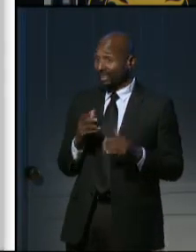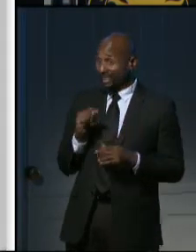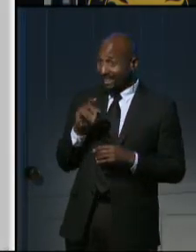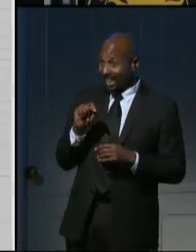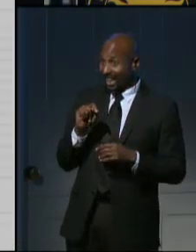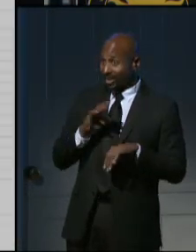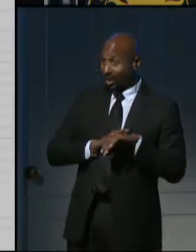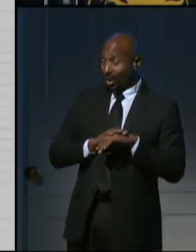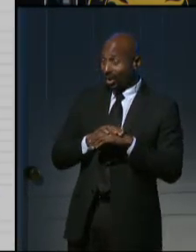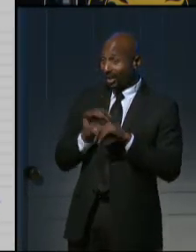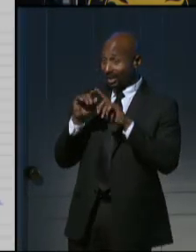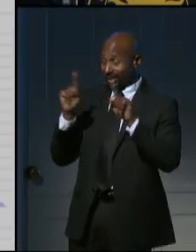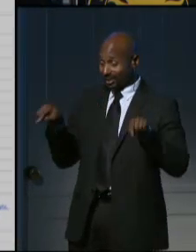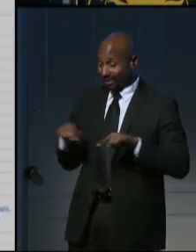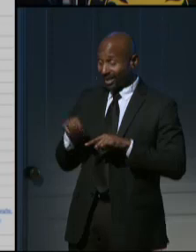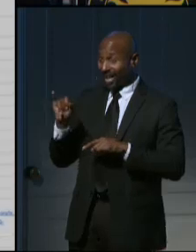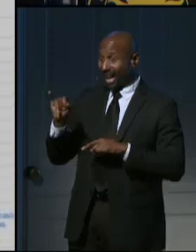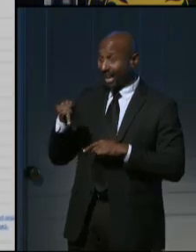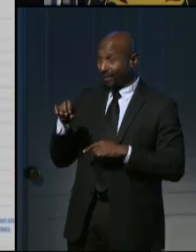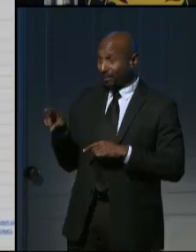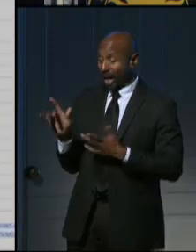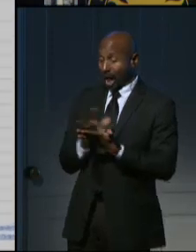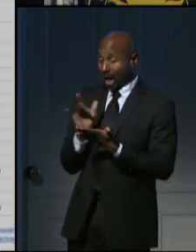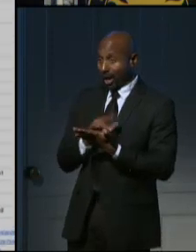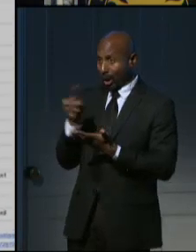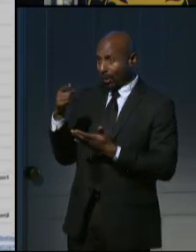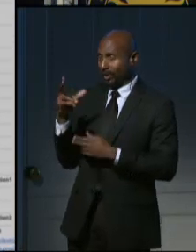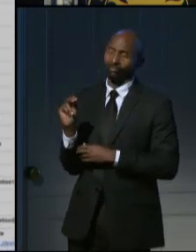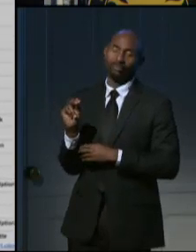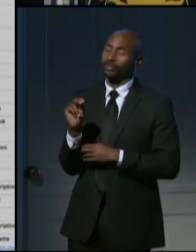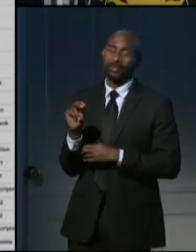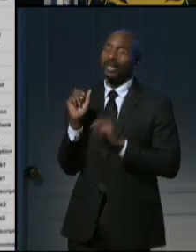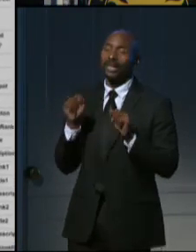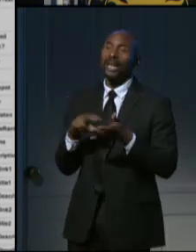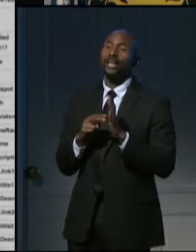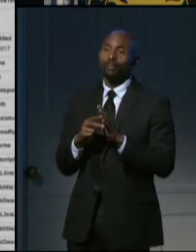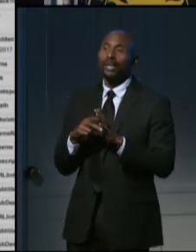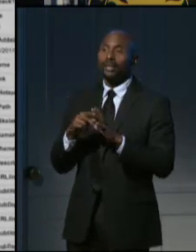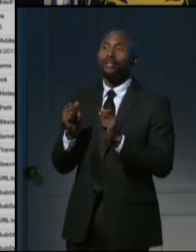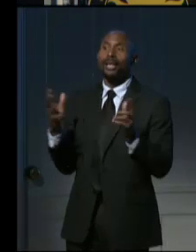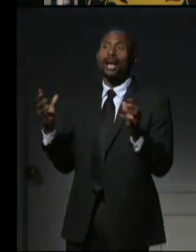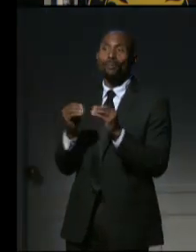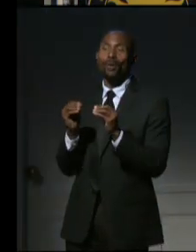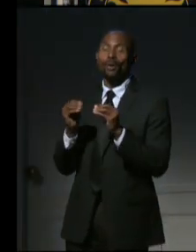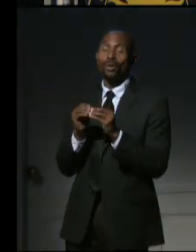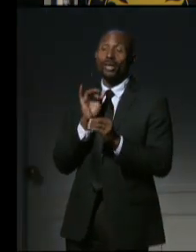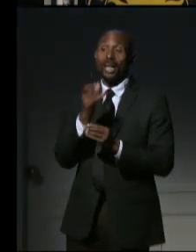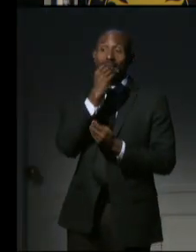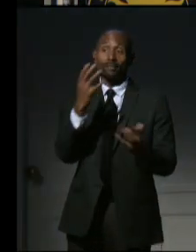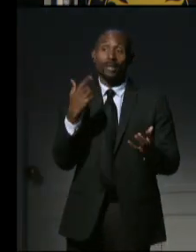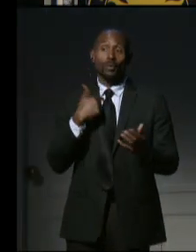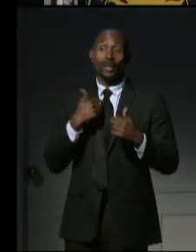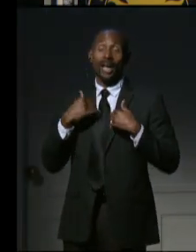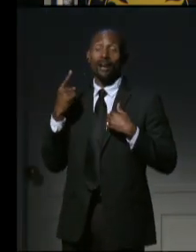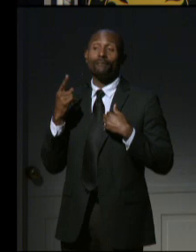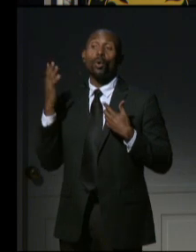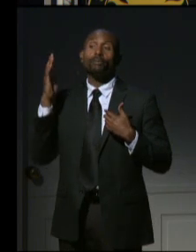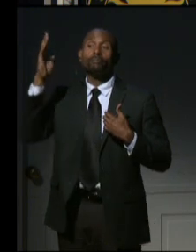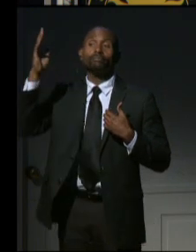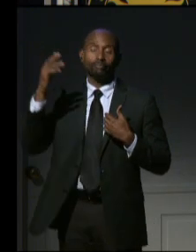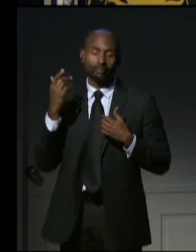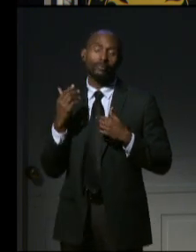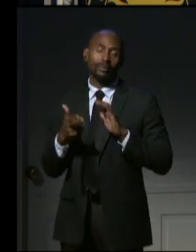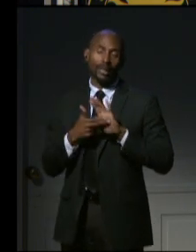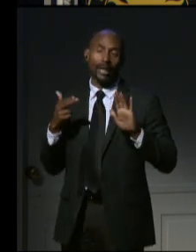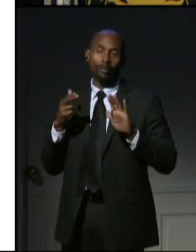could be something oh so much more. And so I just bring that up, that this is all the information we have for the future of labels. So to